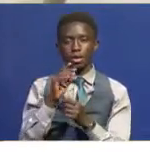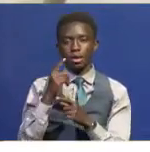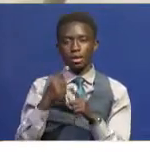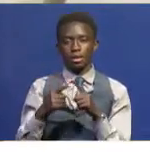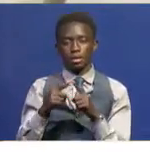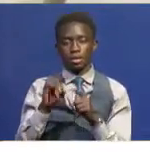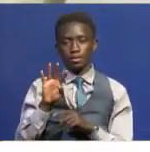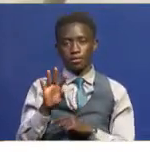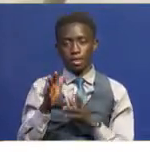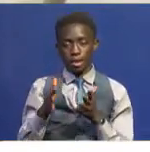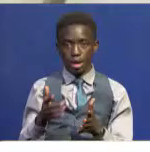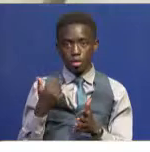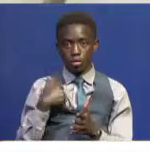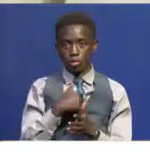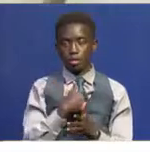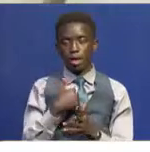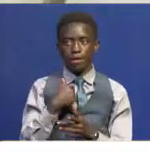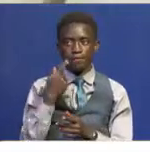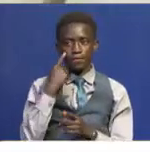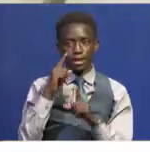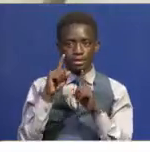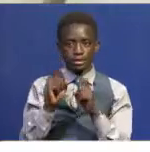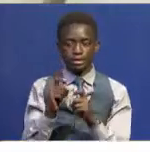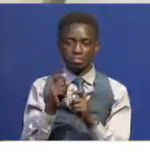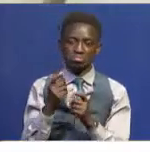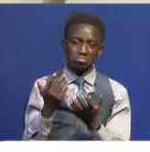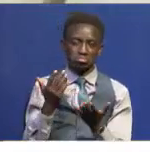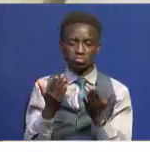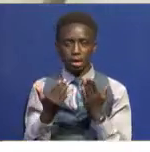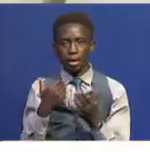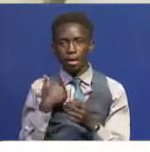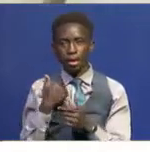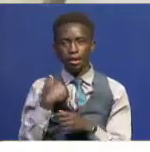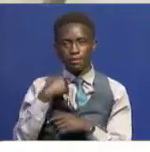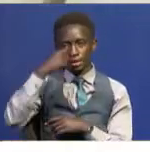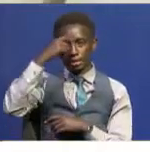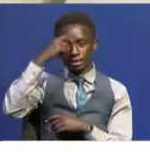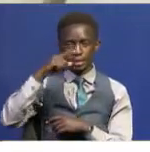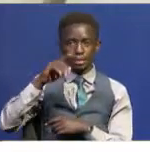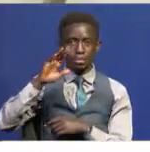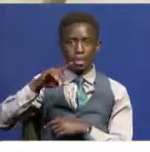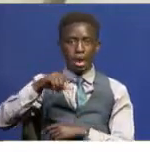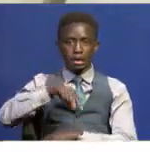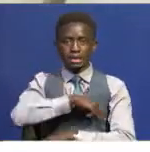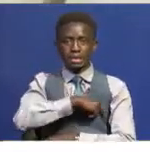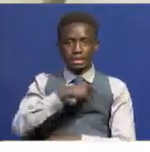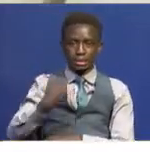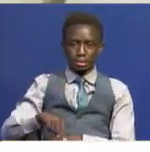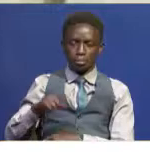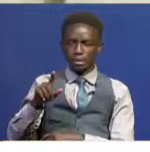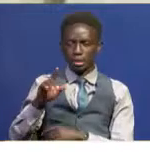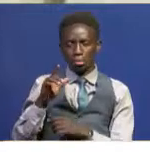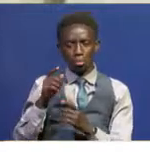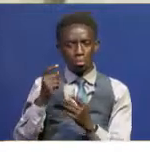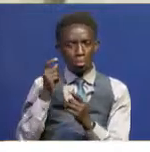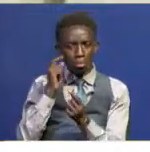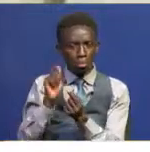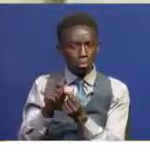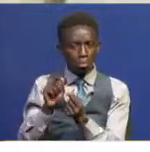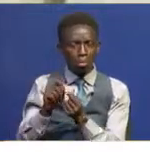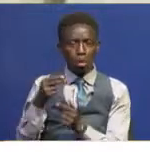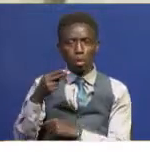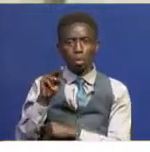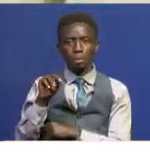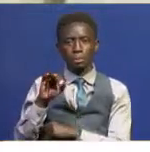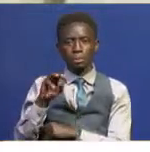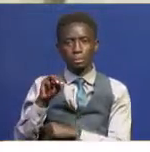this, we do tests from temperature test to humidity test mm-hmm. to typical drop tests, just to be able to take through our phones